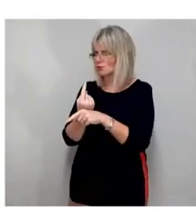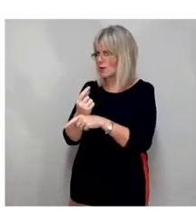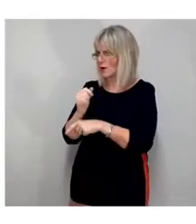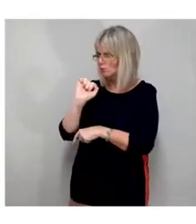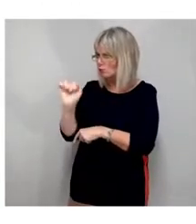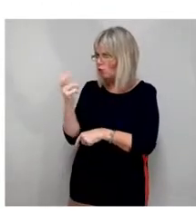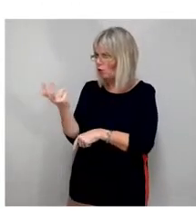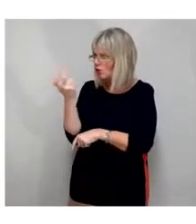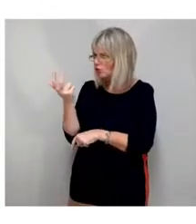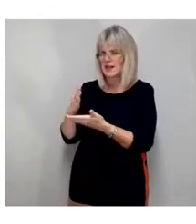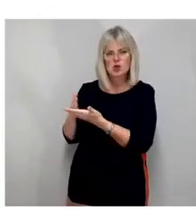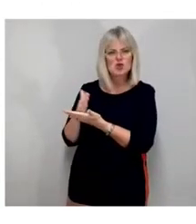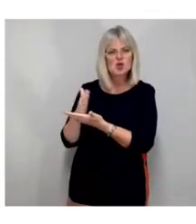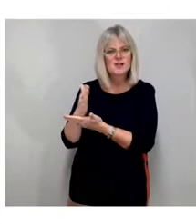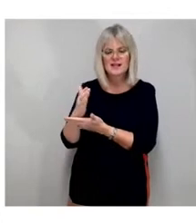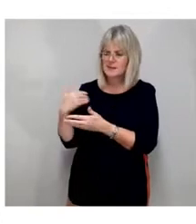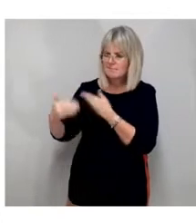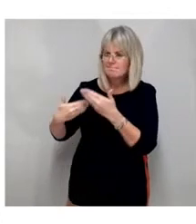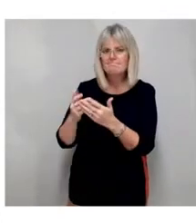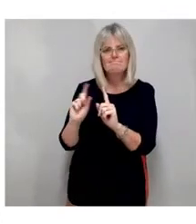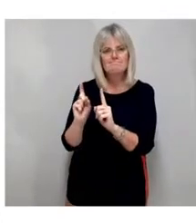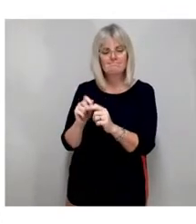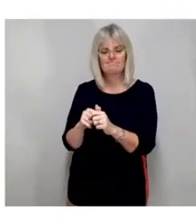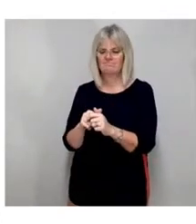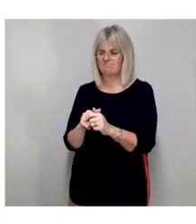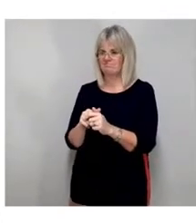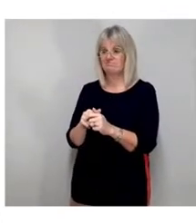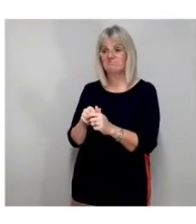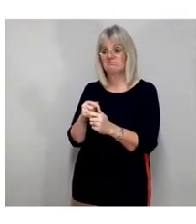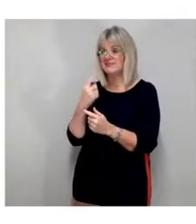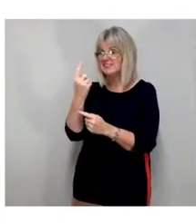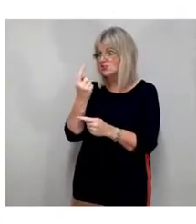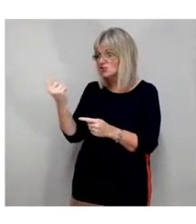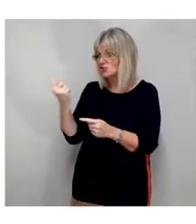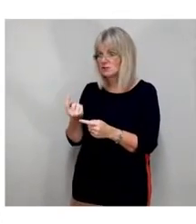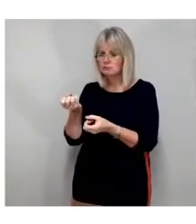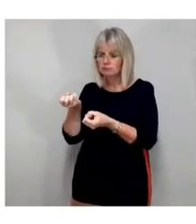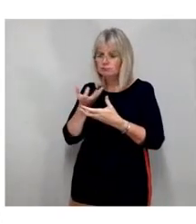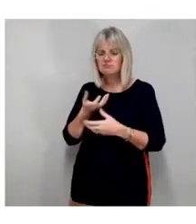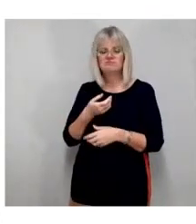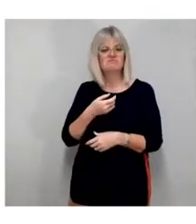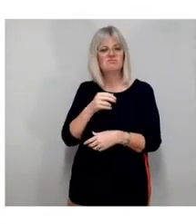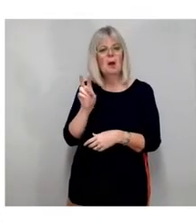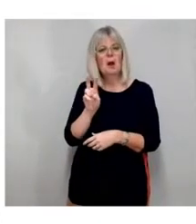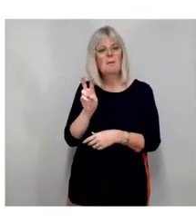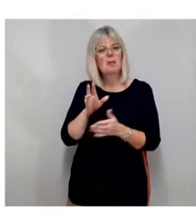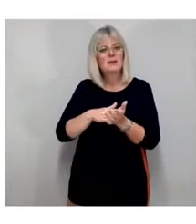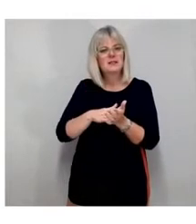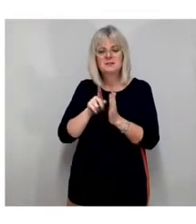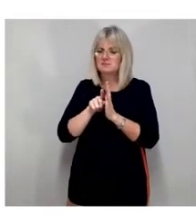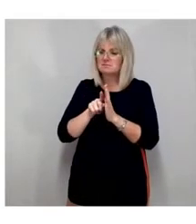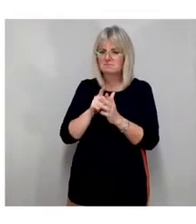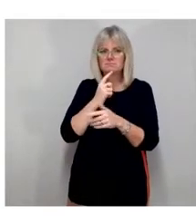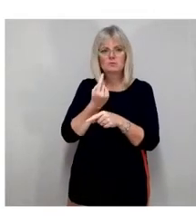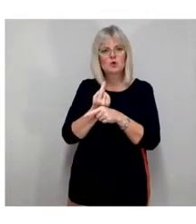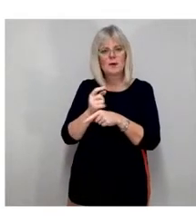far. Be great to hear from each of you for a couple of minutes on where you're at on that journey, why